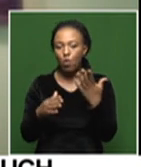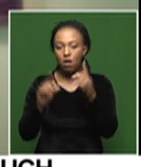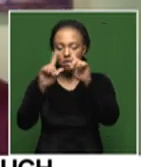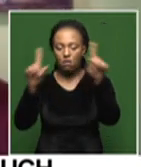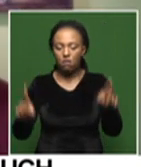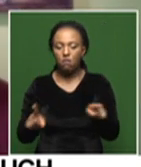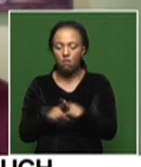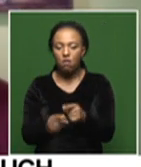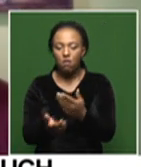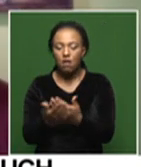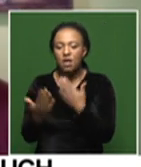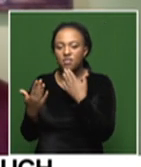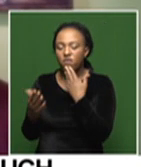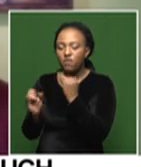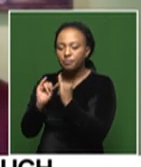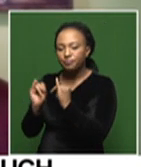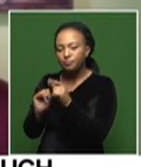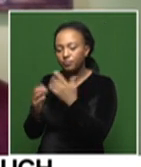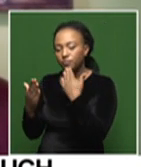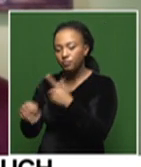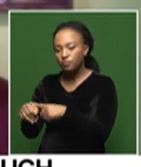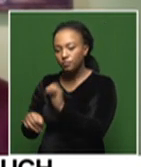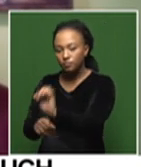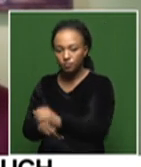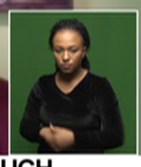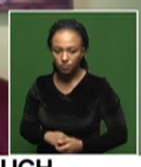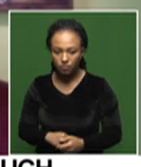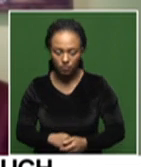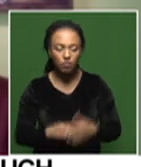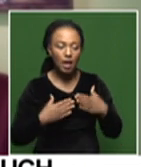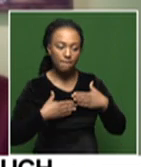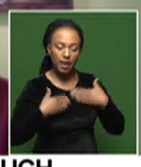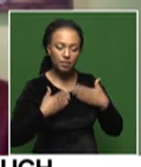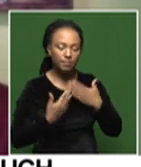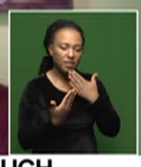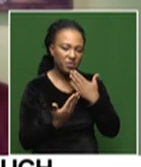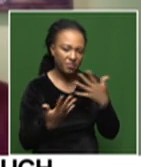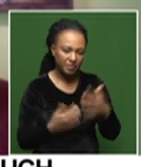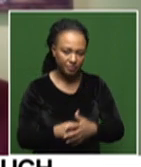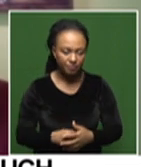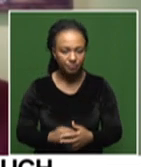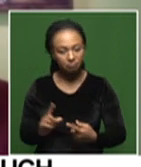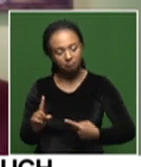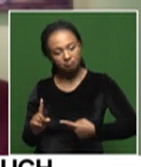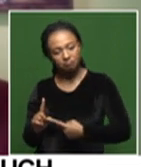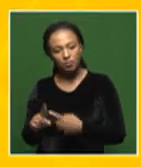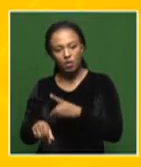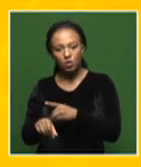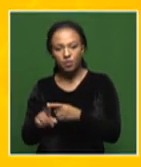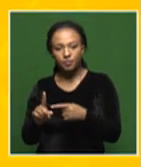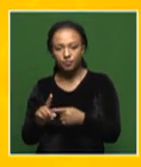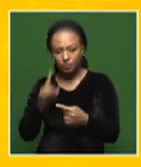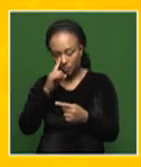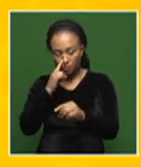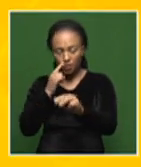right, great stuff. Great chatting to you, Dr. Meredith. Thank you so much for your time. Pleasure. Thanks so much. Dr. Alastair Meredith, a senior art